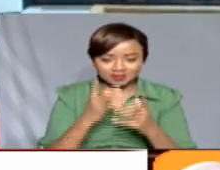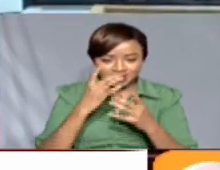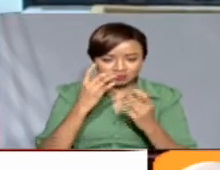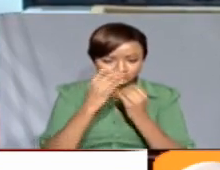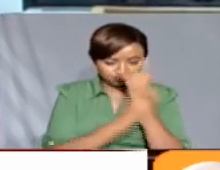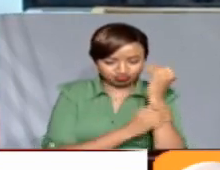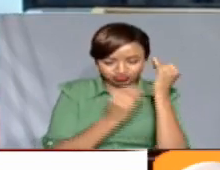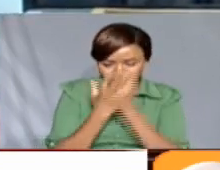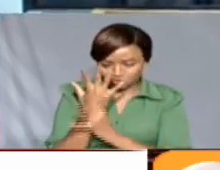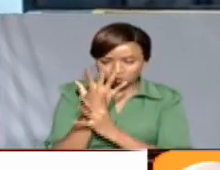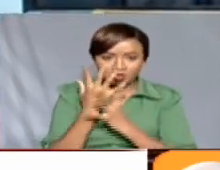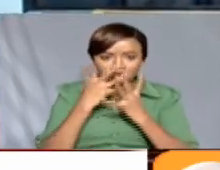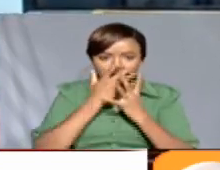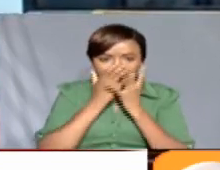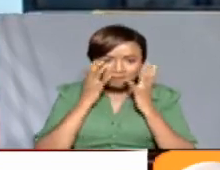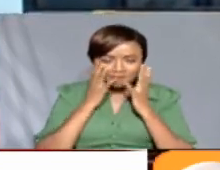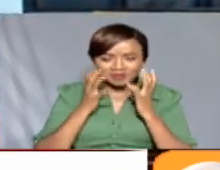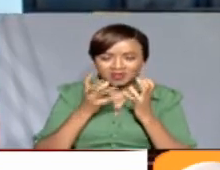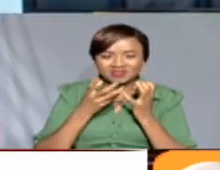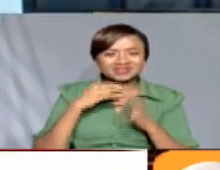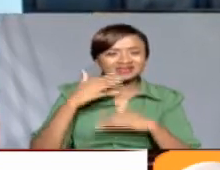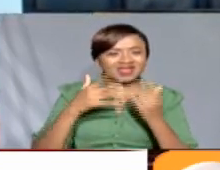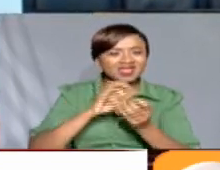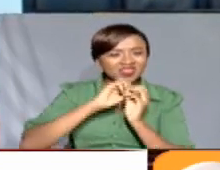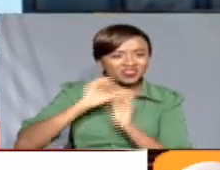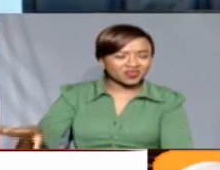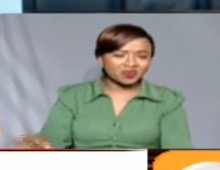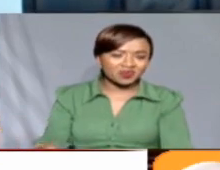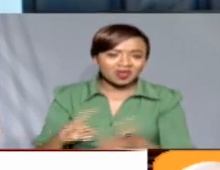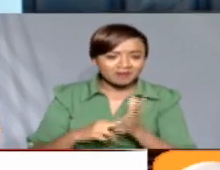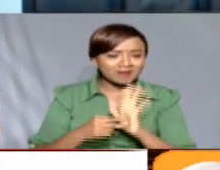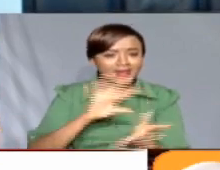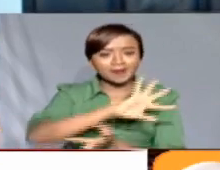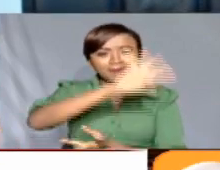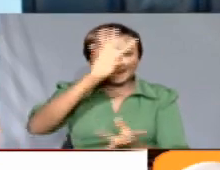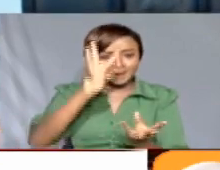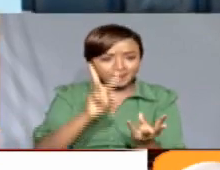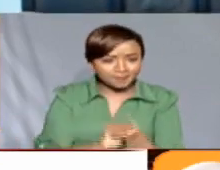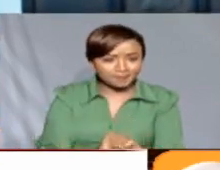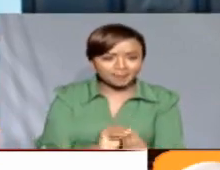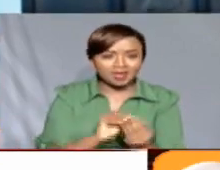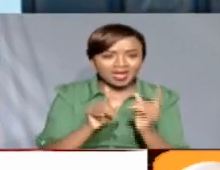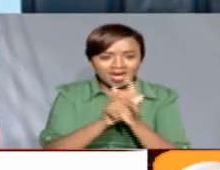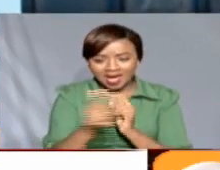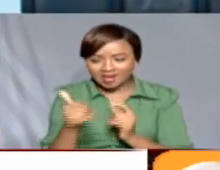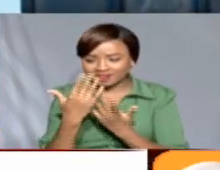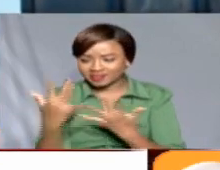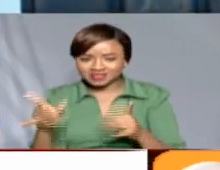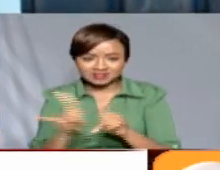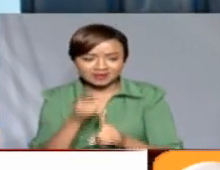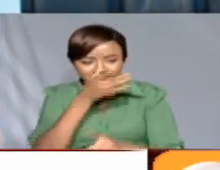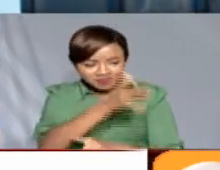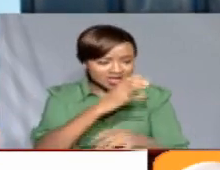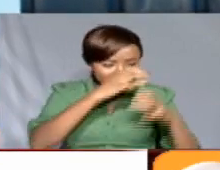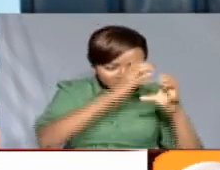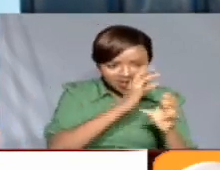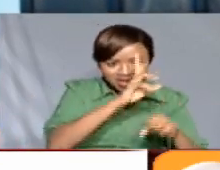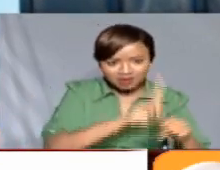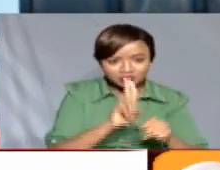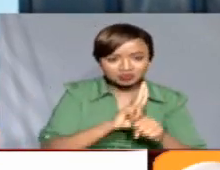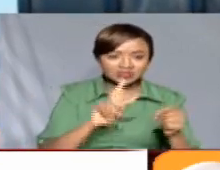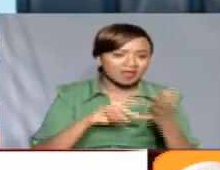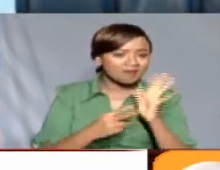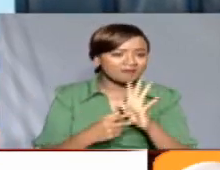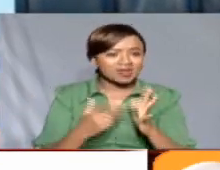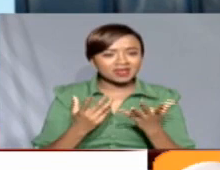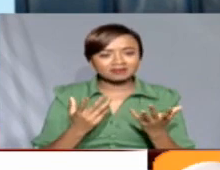that are disposable. If you add all gloves, those kits, the gloves the mask, and everything, the then you have other things that you are using inside the lab, even without the